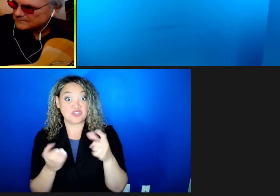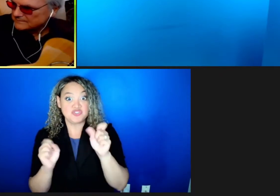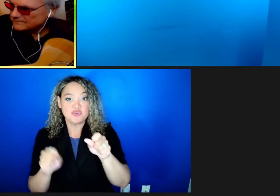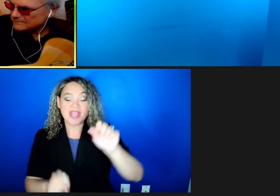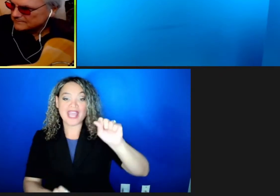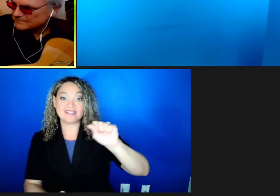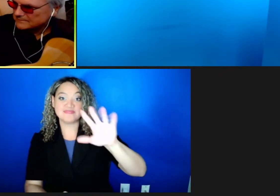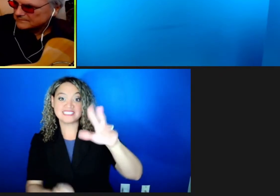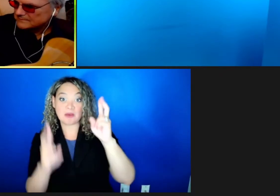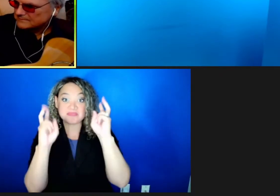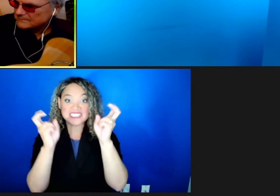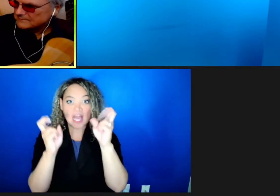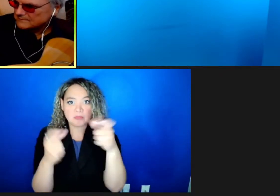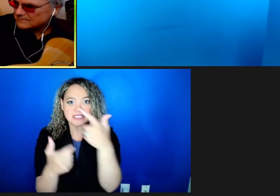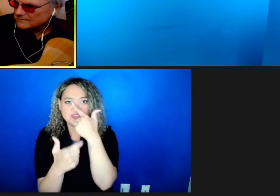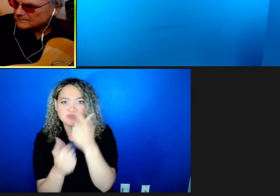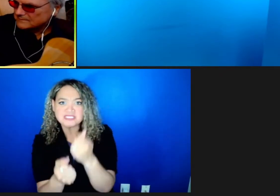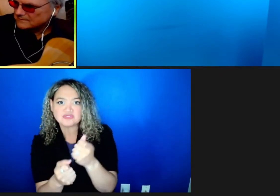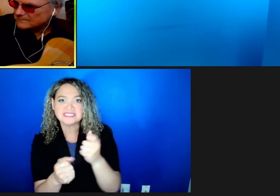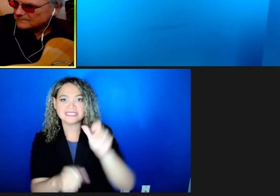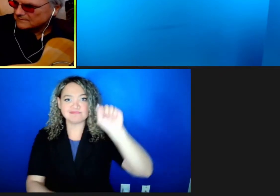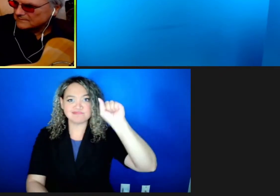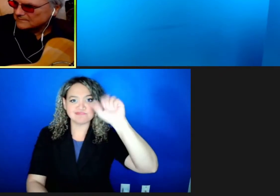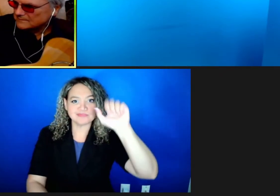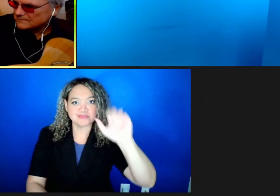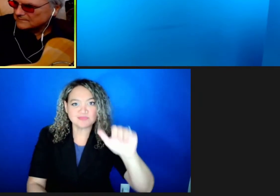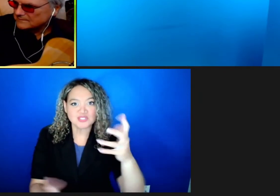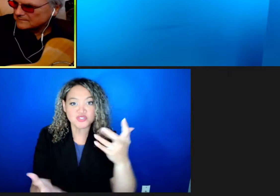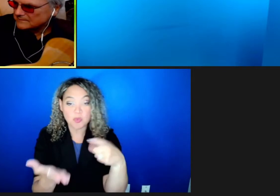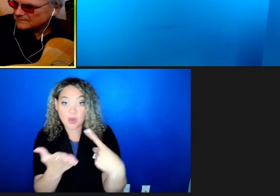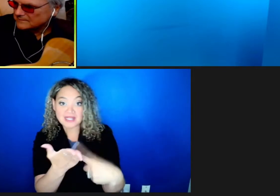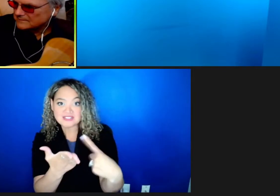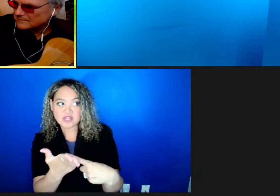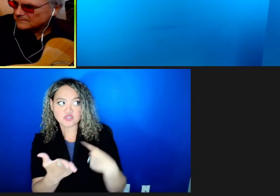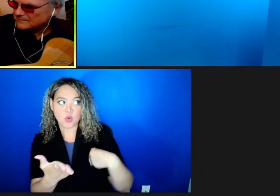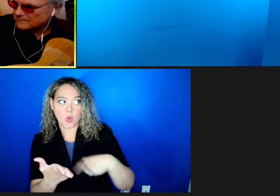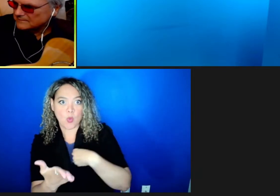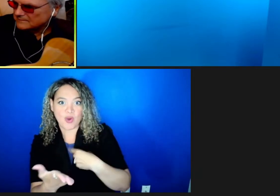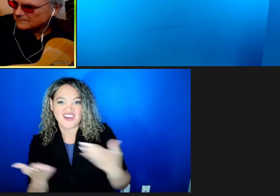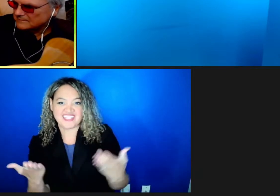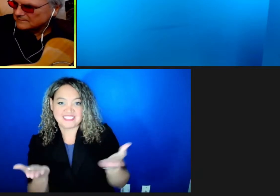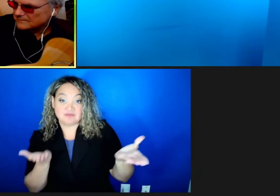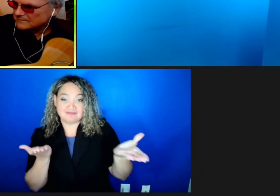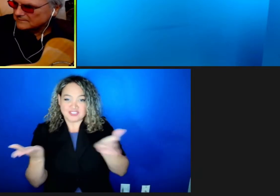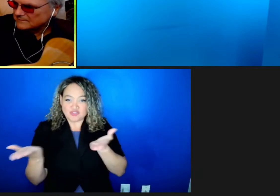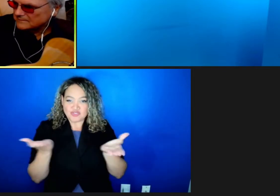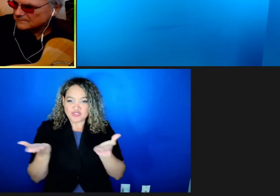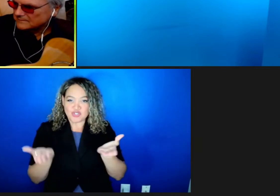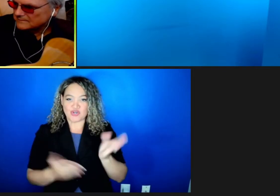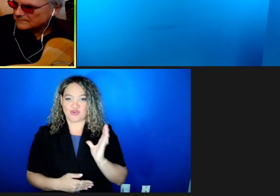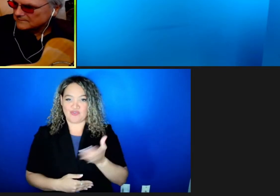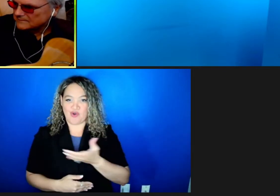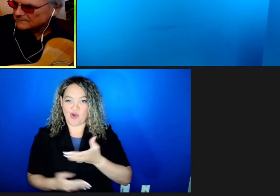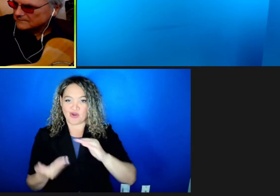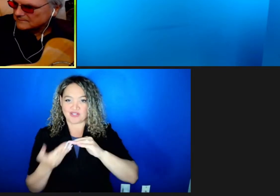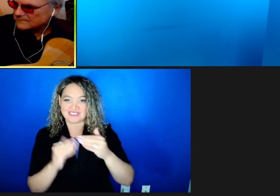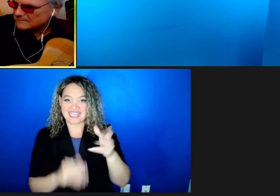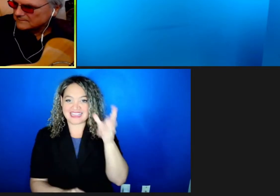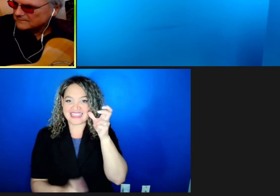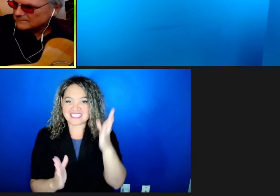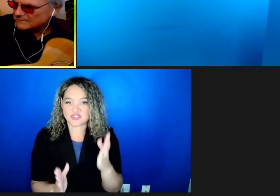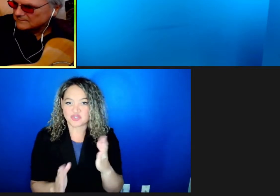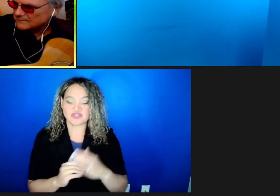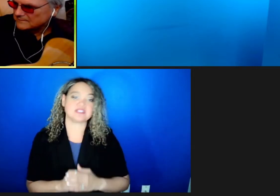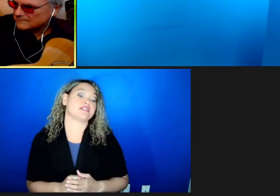you would like discussed. You know, we want to be of service to our listeners. And so the more we know